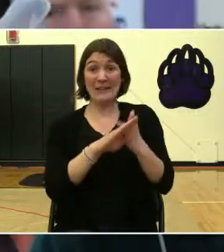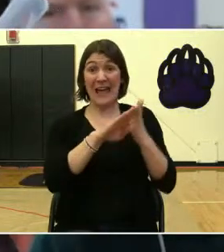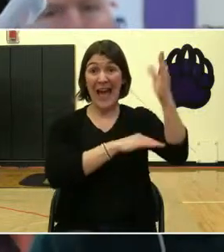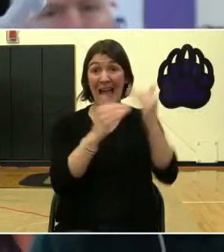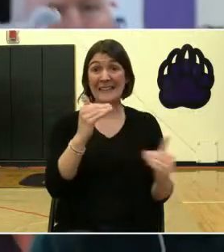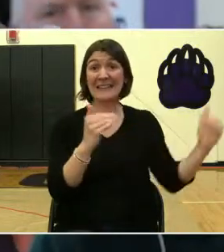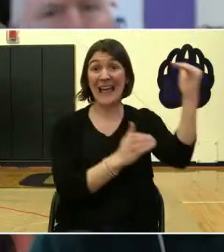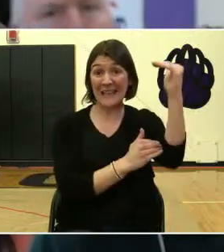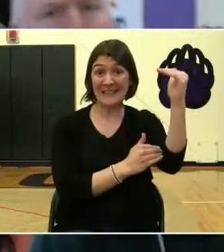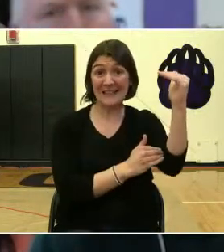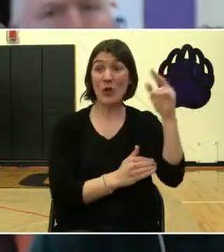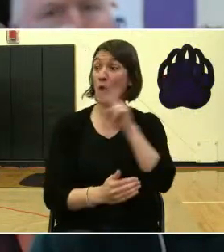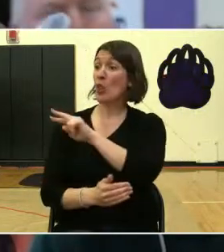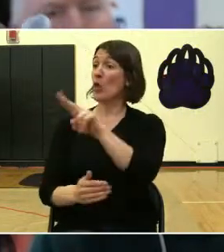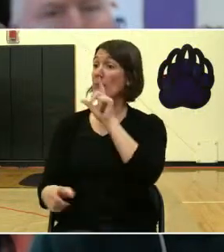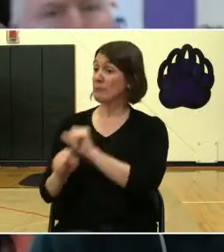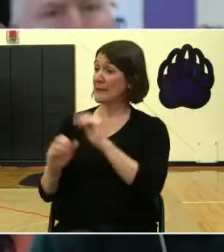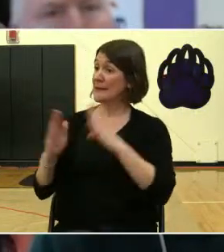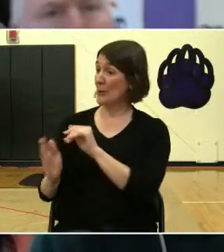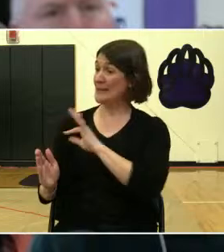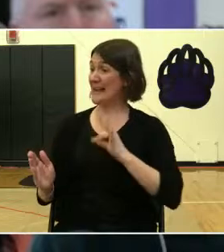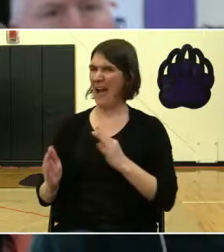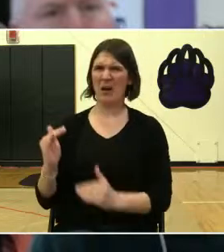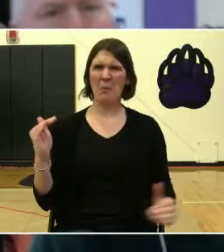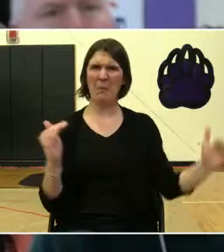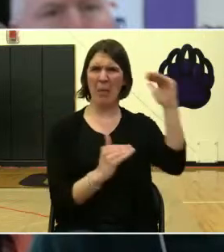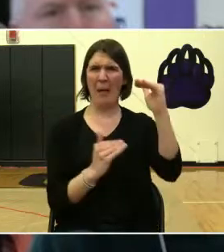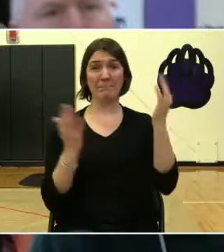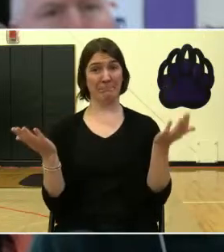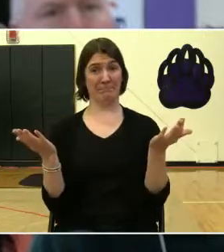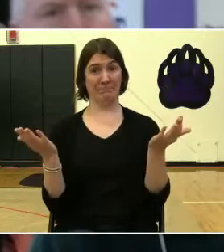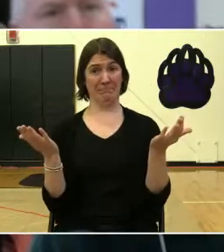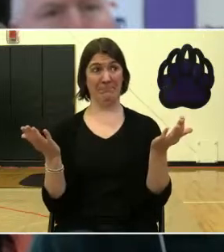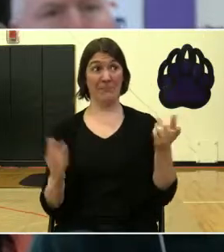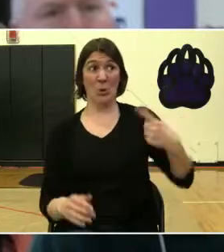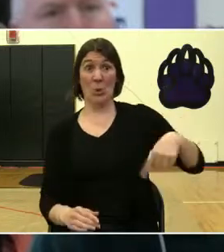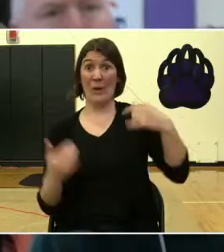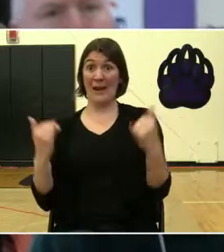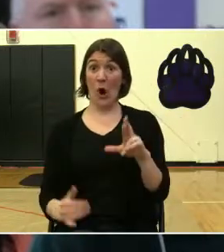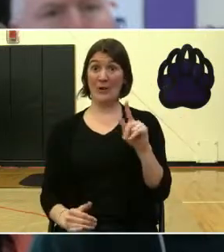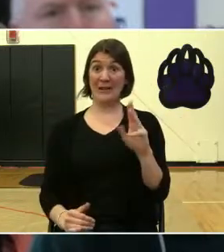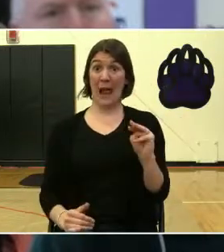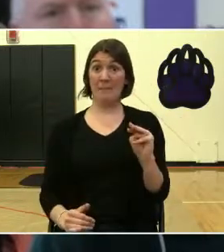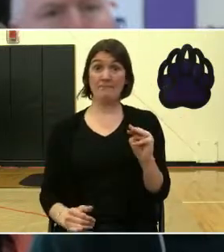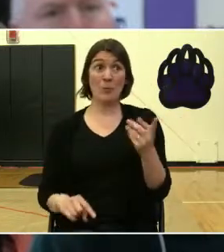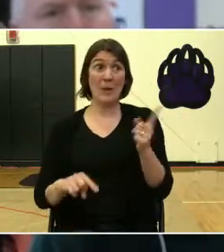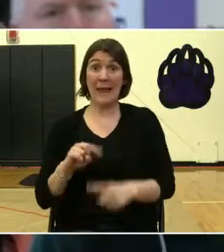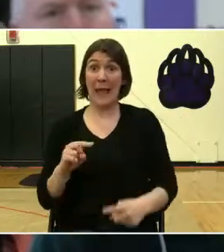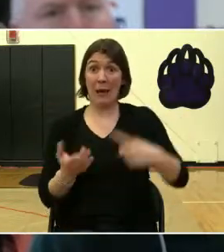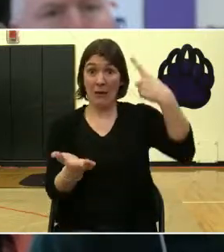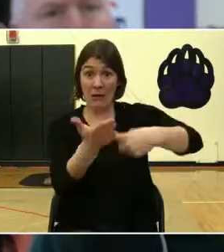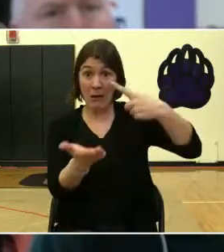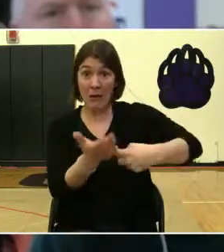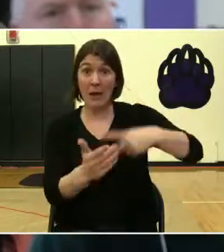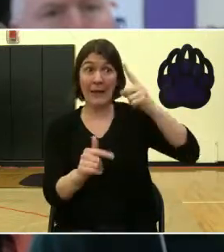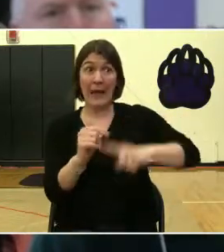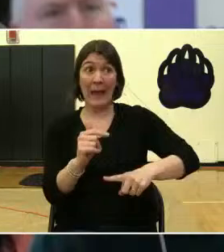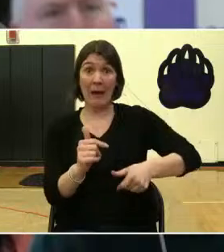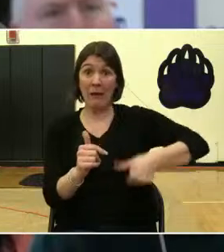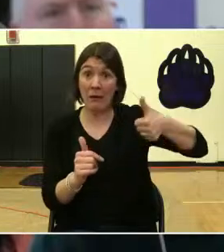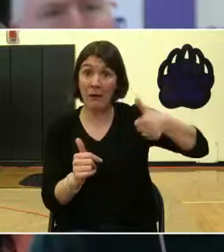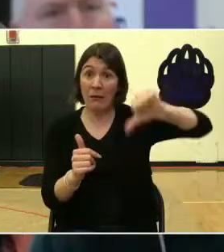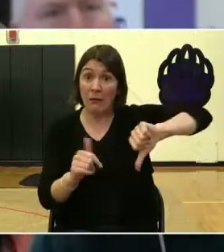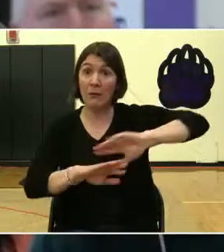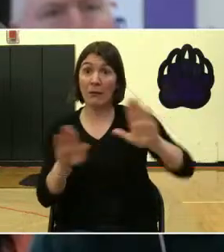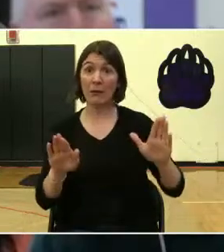when compared with the salaries of actual Town employees we no longer as a as a town body have a place to actually give input